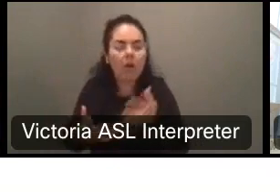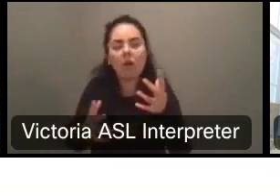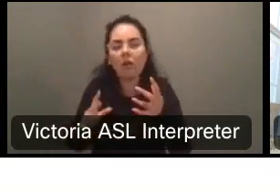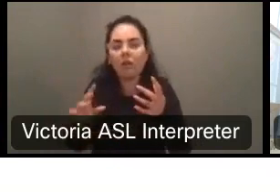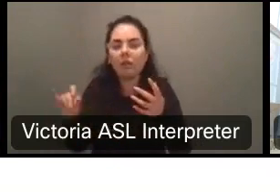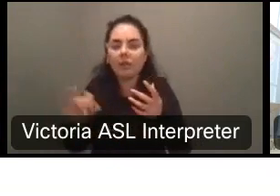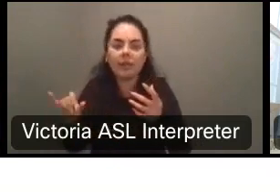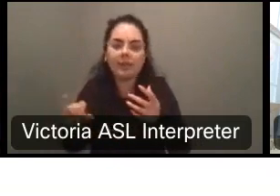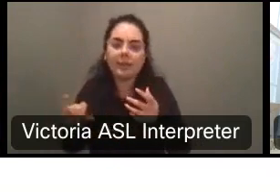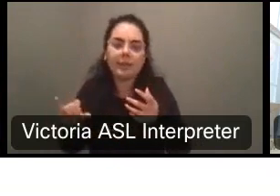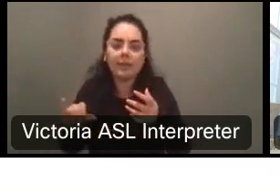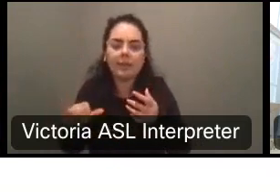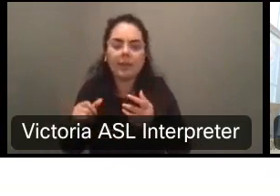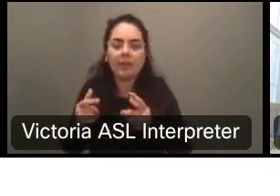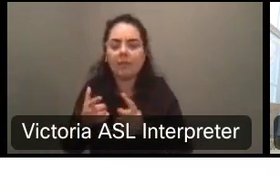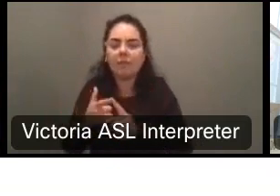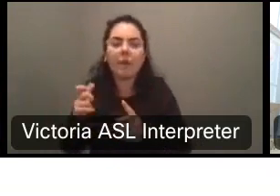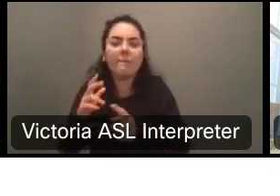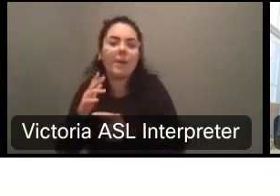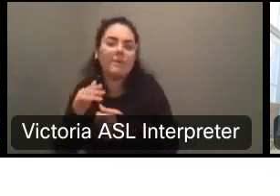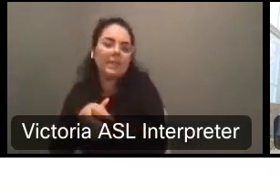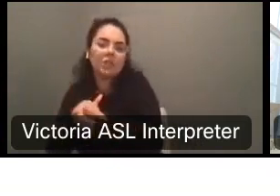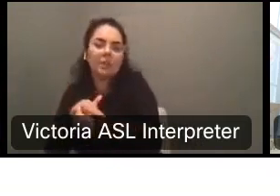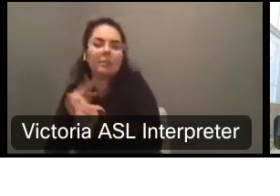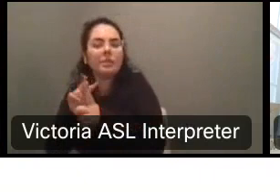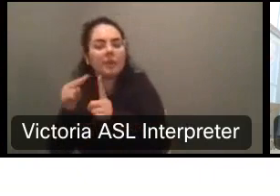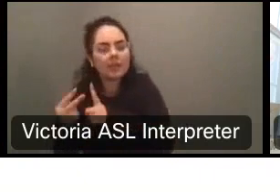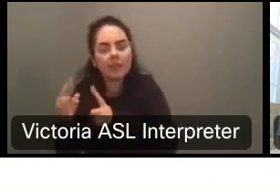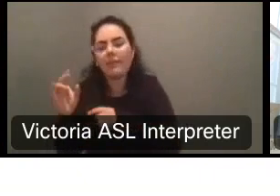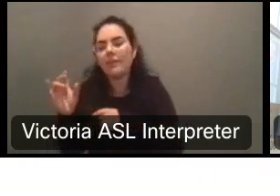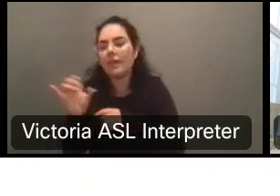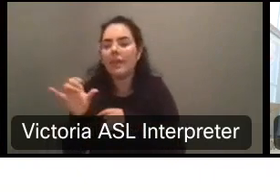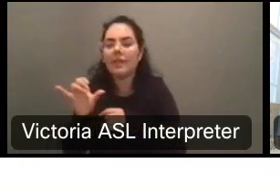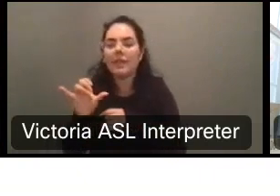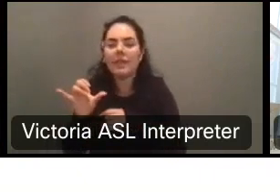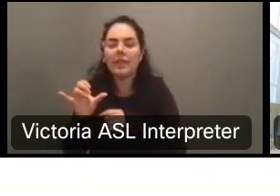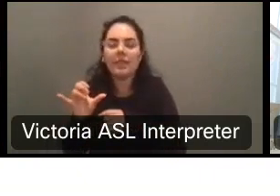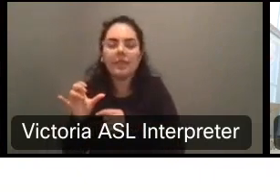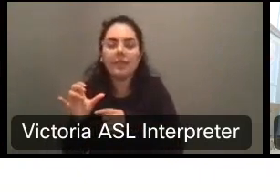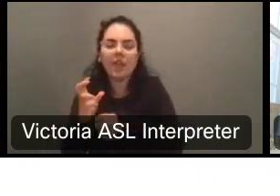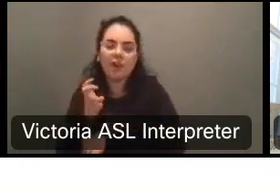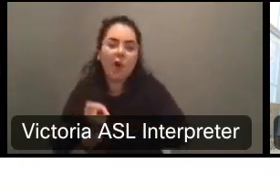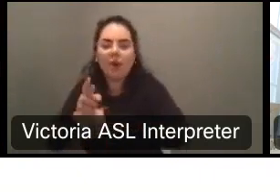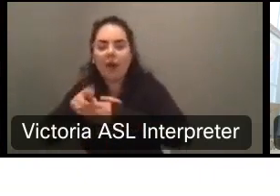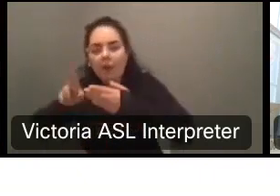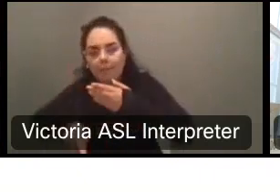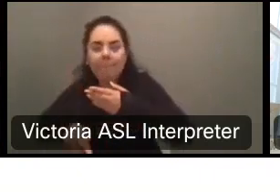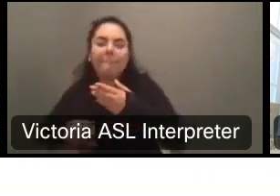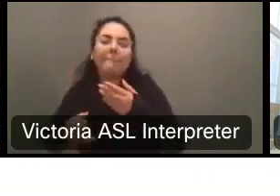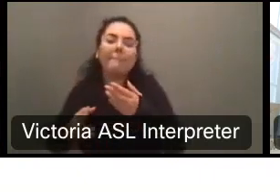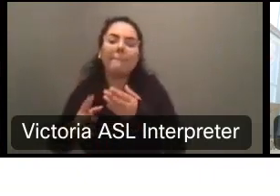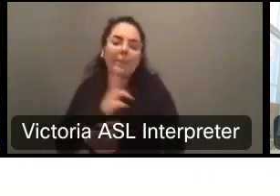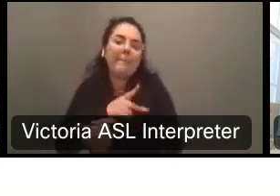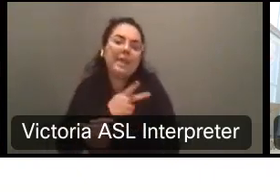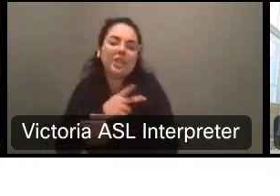the from a physician perspective, I kind of think of it as like the hard outcome here. It's the patient-centered outcome, but then